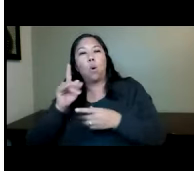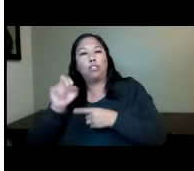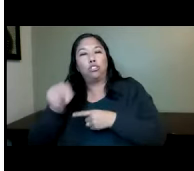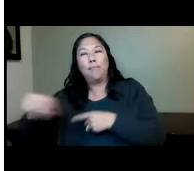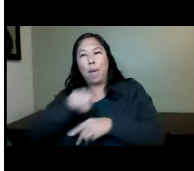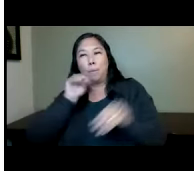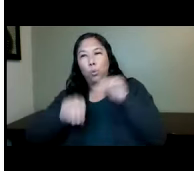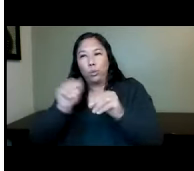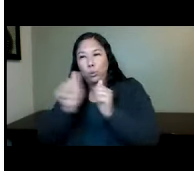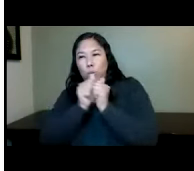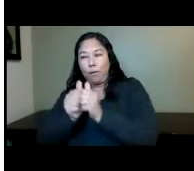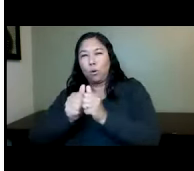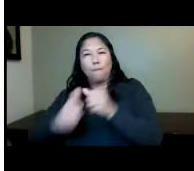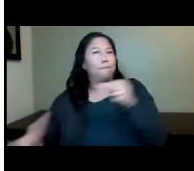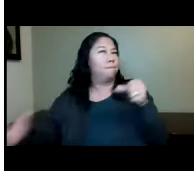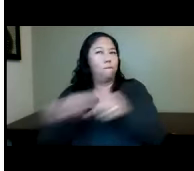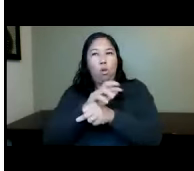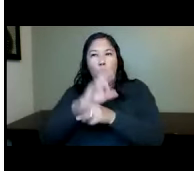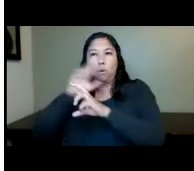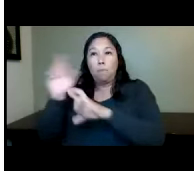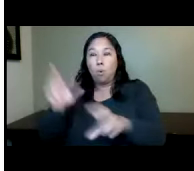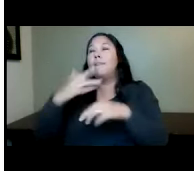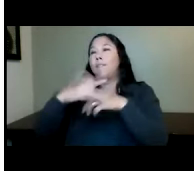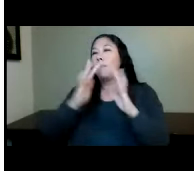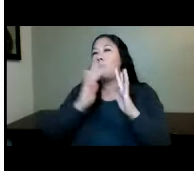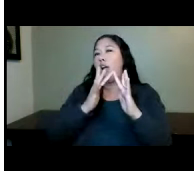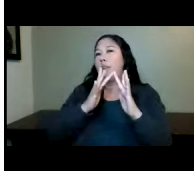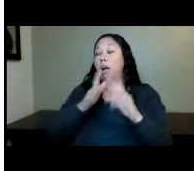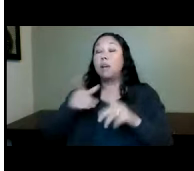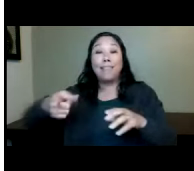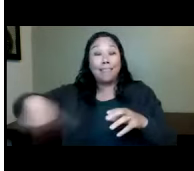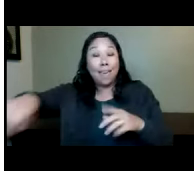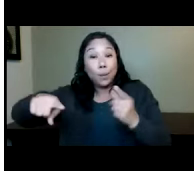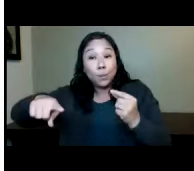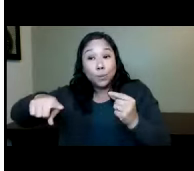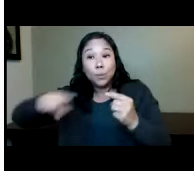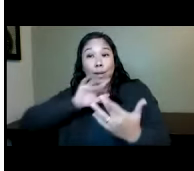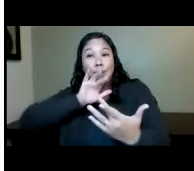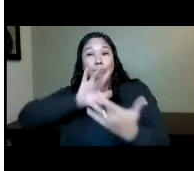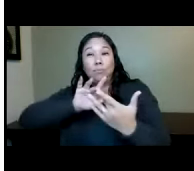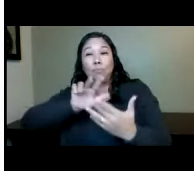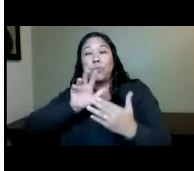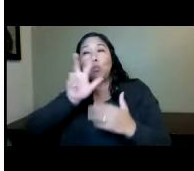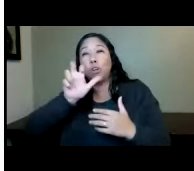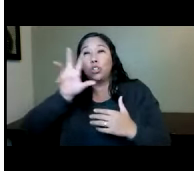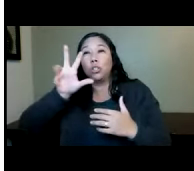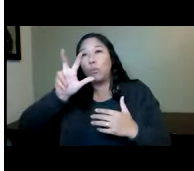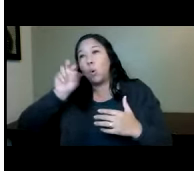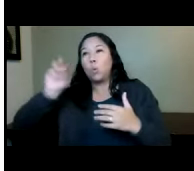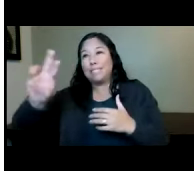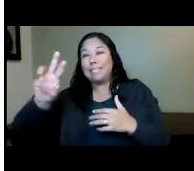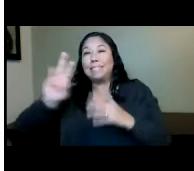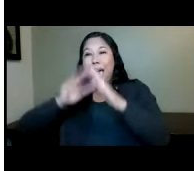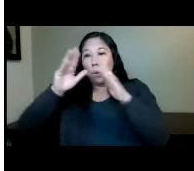incredibly comprehensive report, which is available online. They were able to reach 306 households in San Diego, which